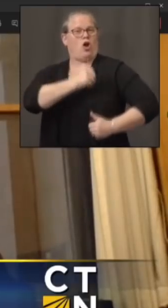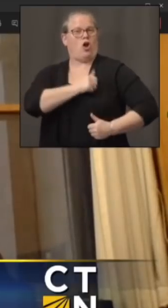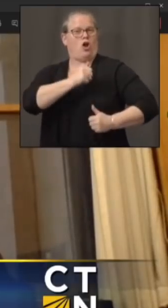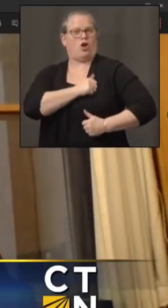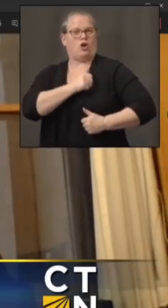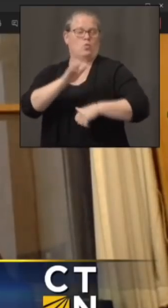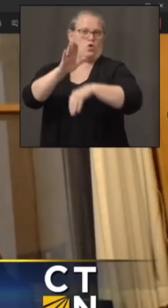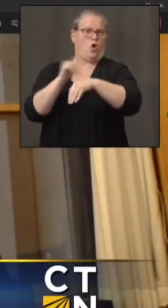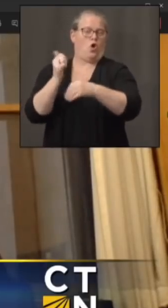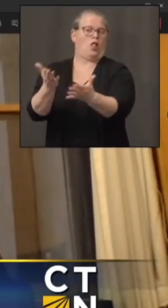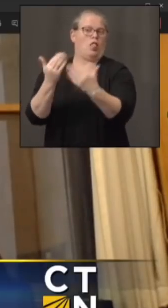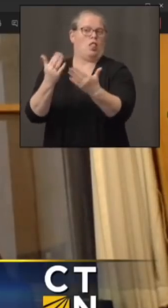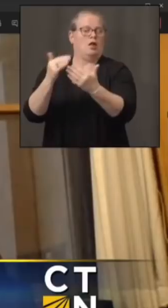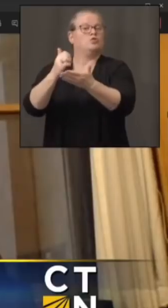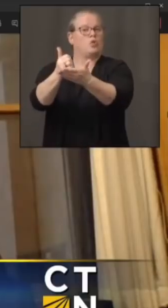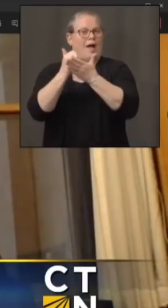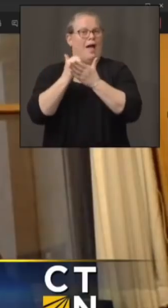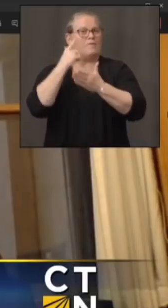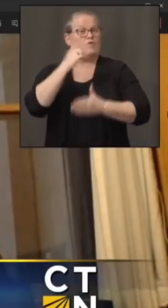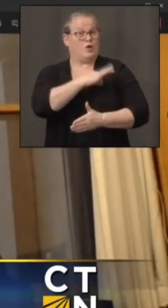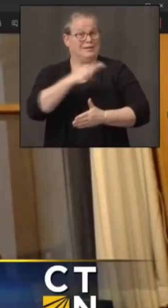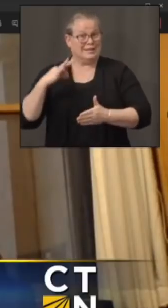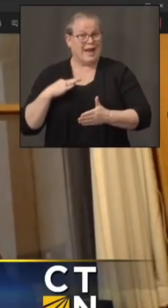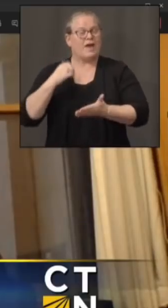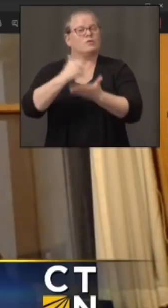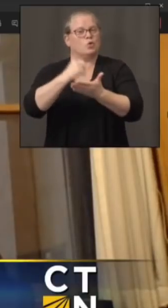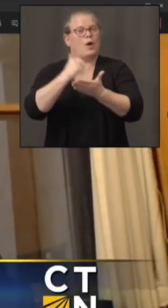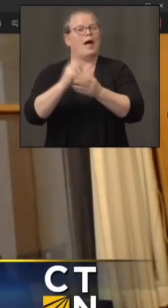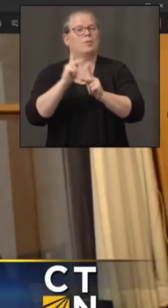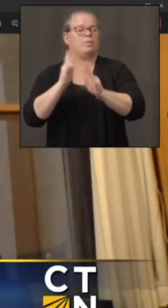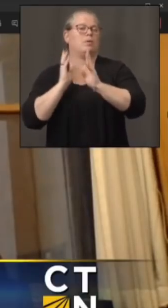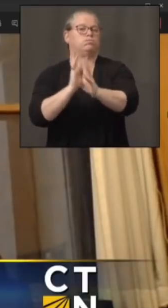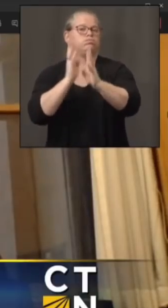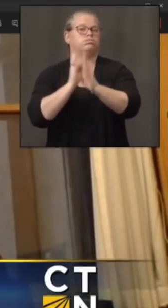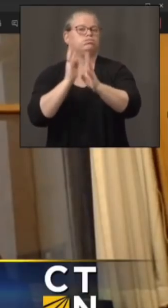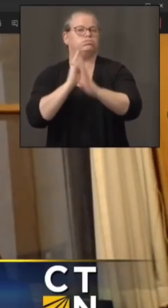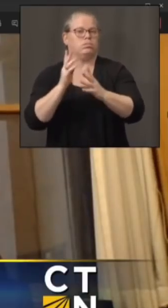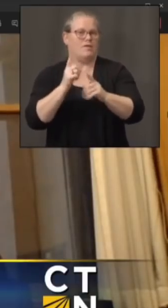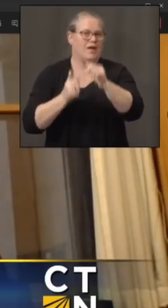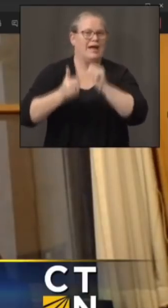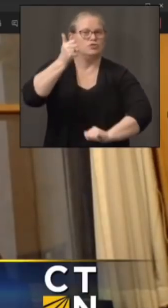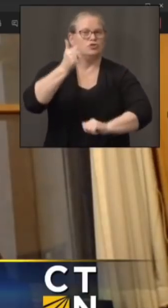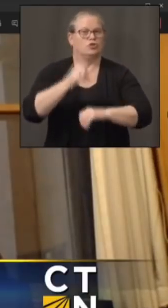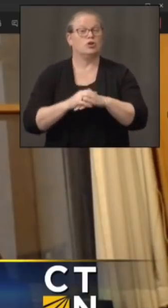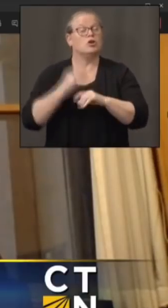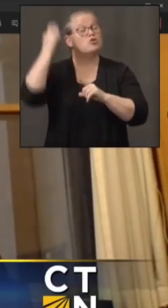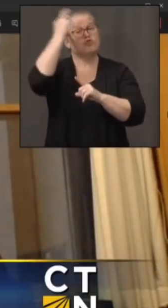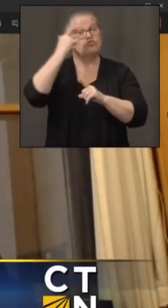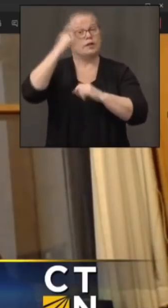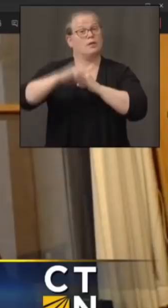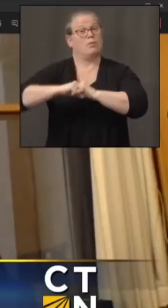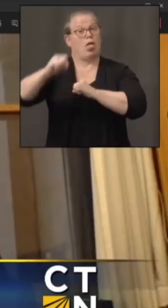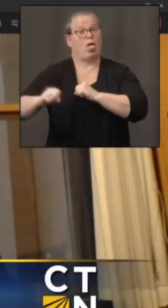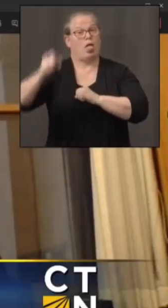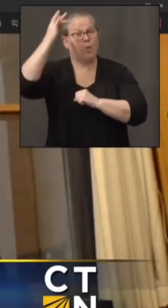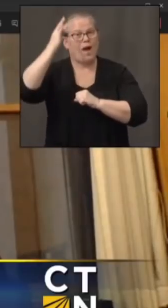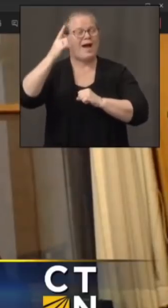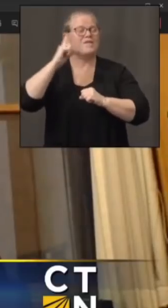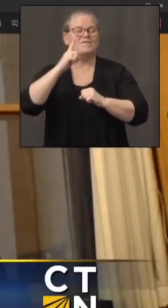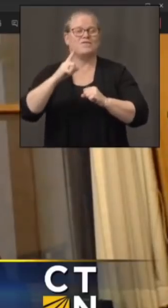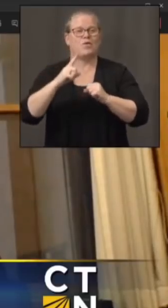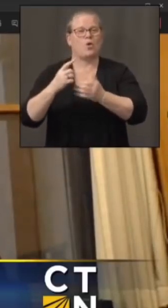So we're moving very aggressively on that, and we look to get those lines down quickly. The bottleneck is really at sample collection. It's not in the laboratories. We have plenty of